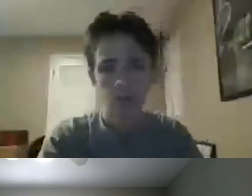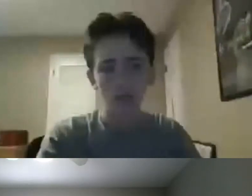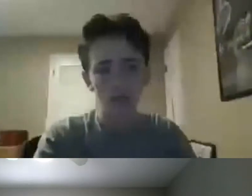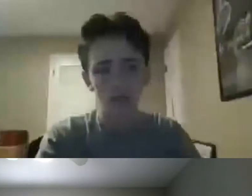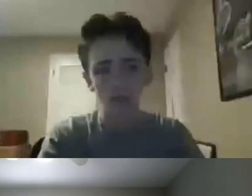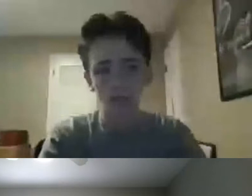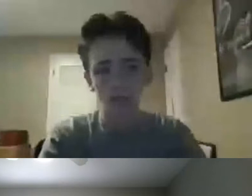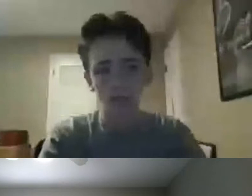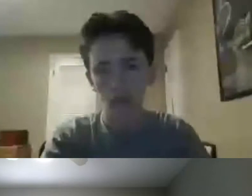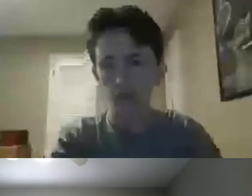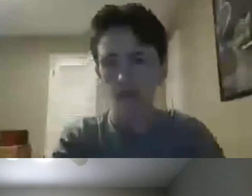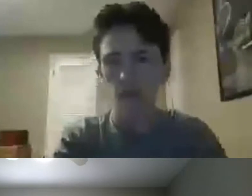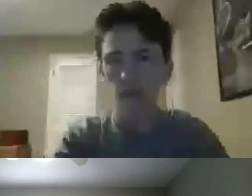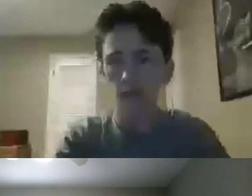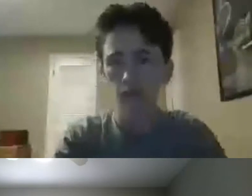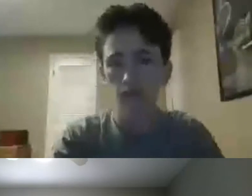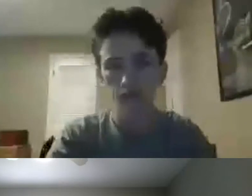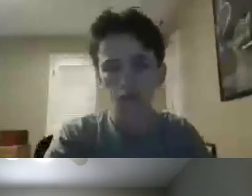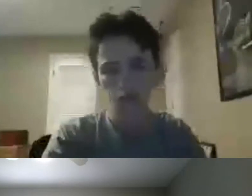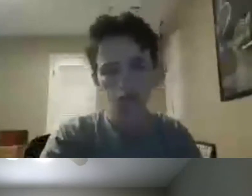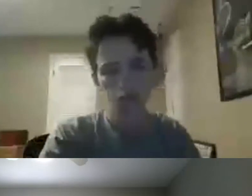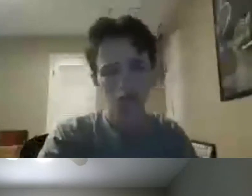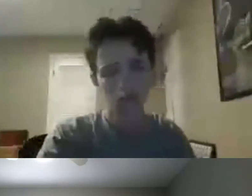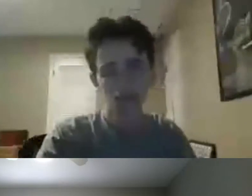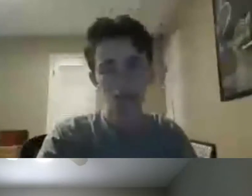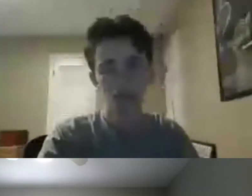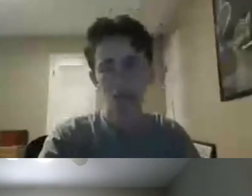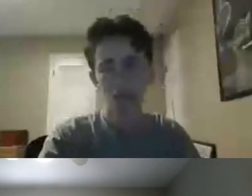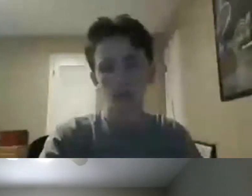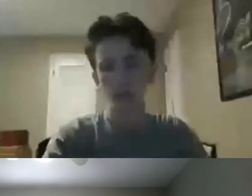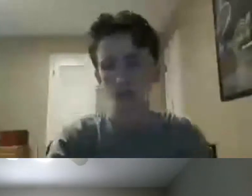sure everyone has an equal chance at learning until we can go back in the classroom.